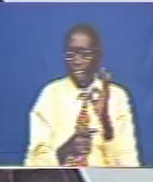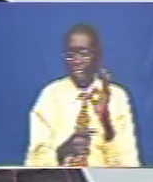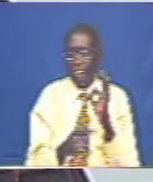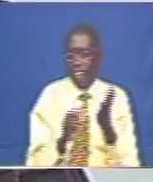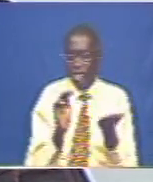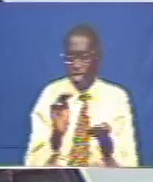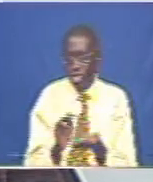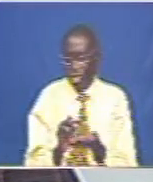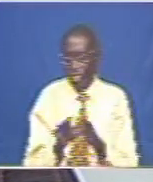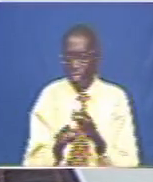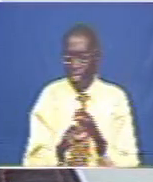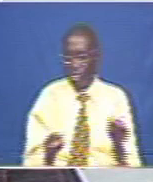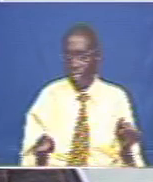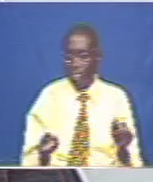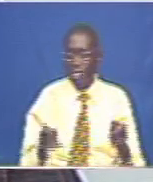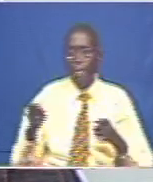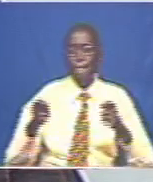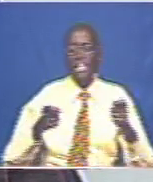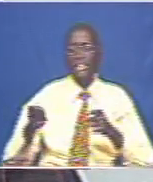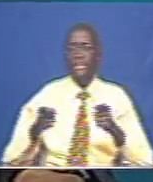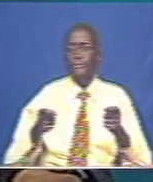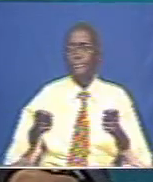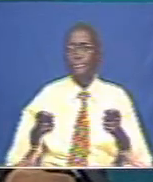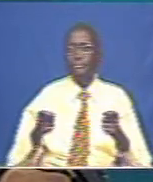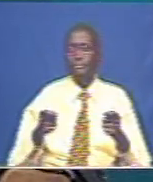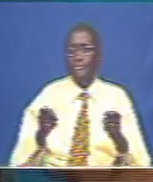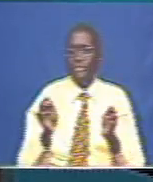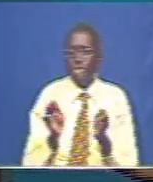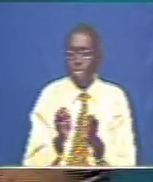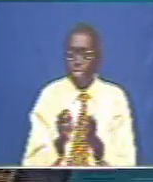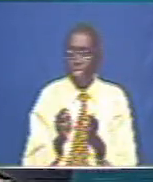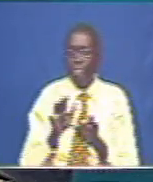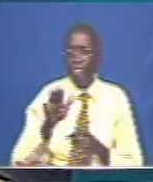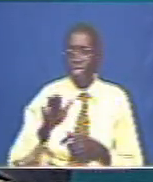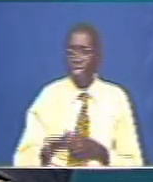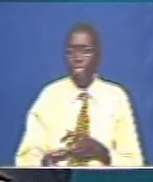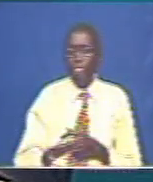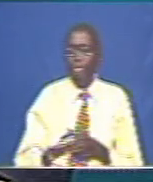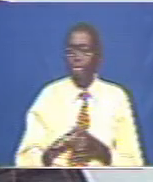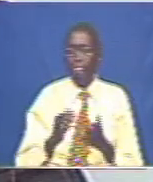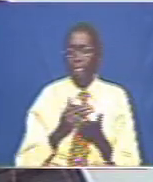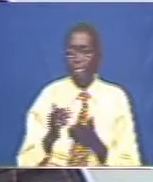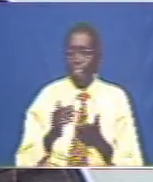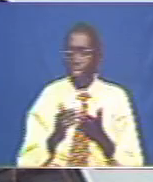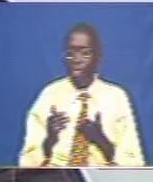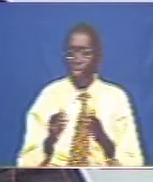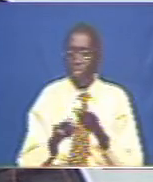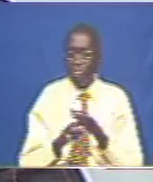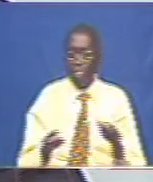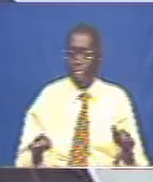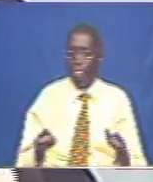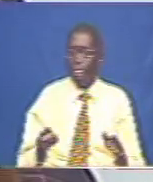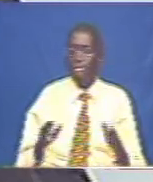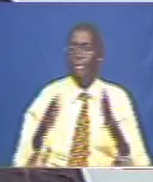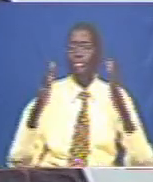level, we have a crisis of management. At the micro level. At the cooperative levels. What about at the macro?